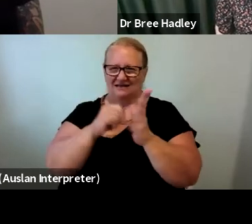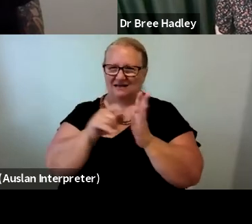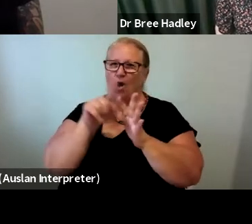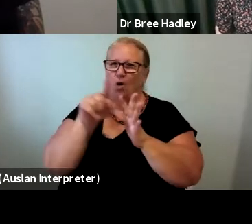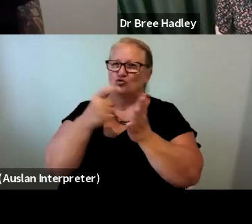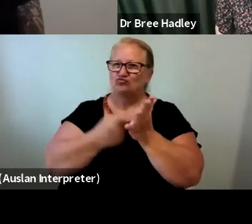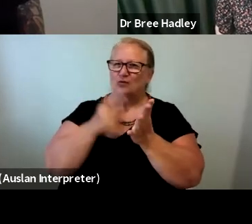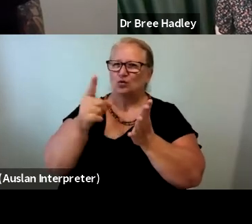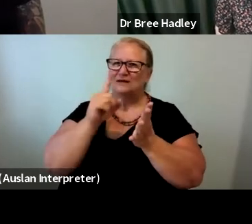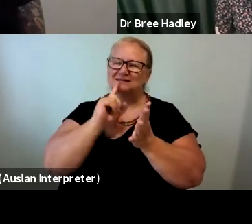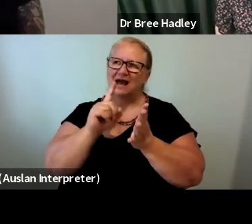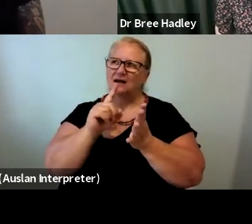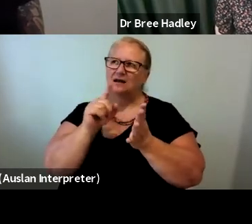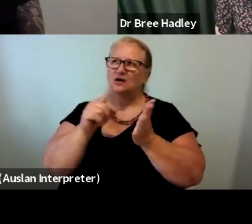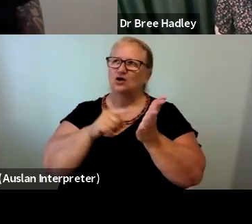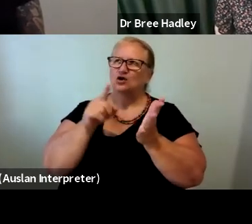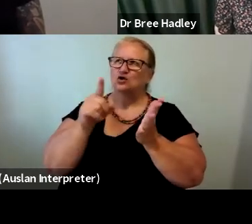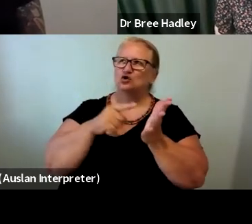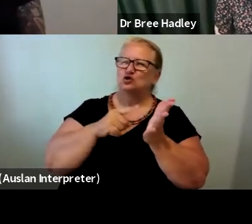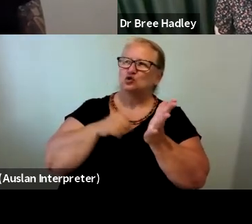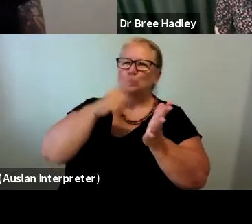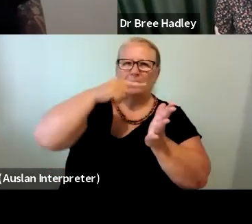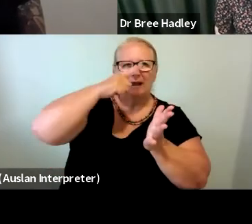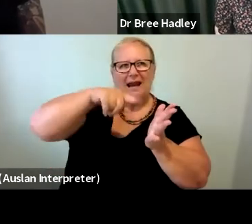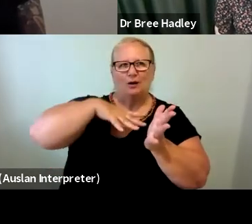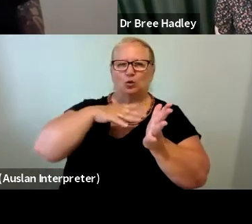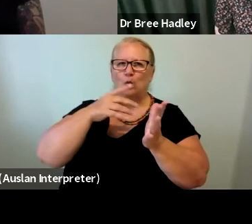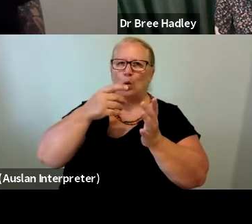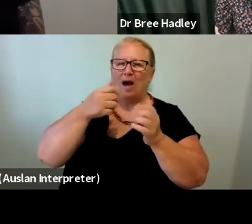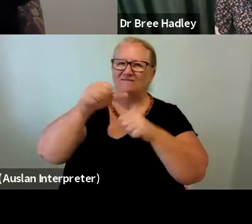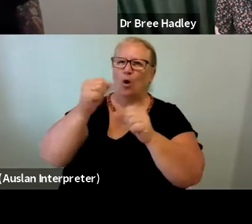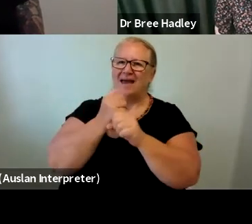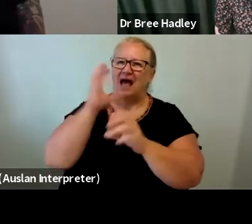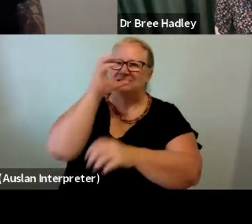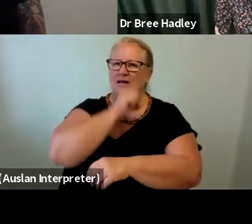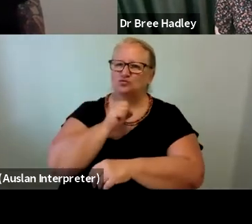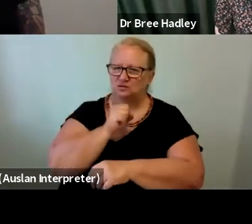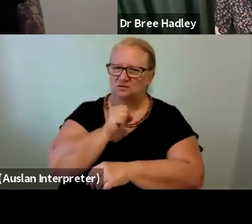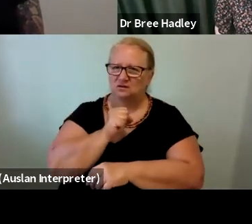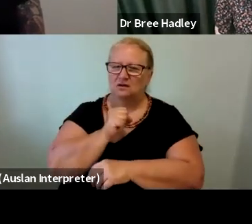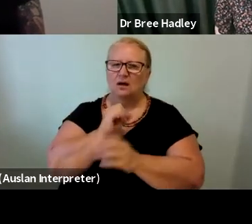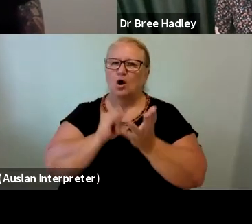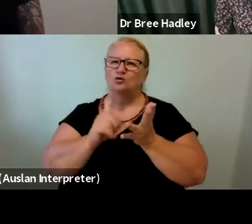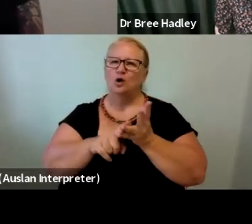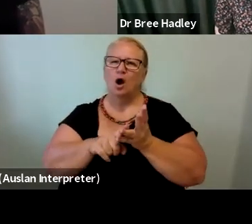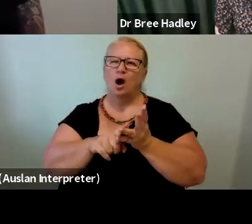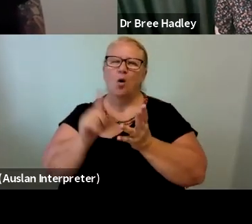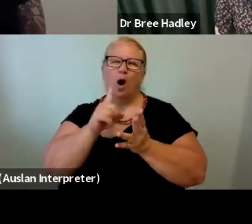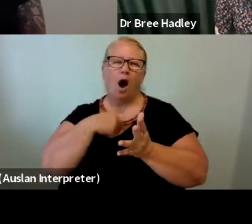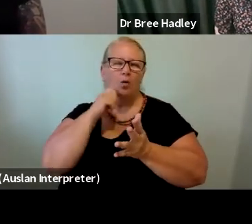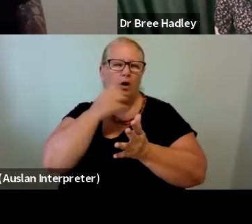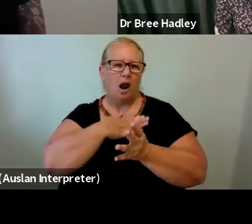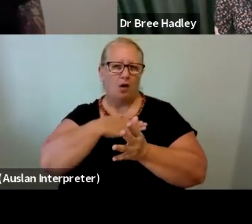mentioned, you know, needing to avoid making assumptions. I think what I would love to know